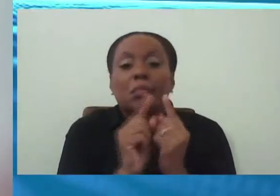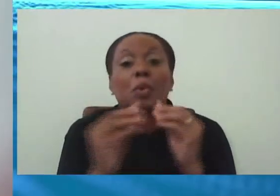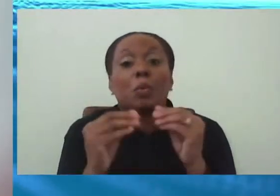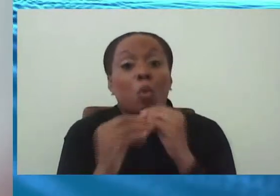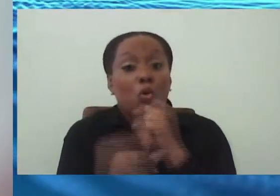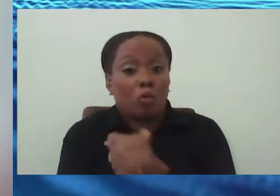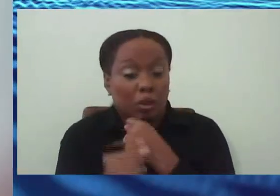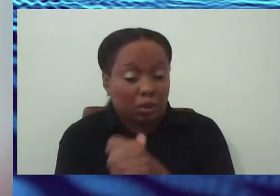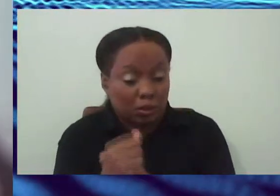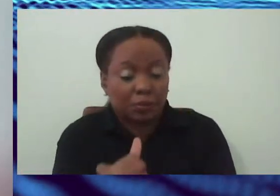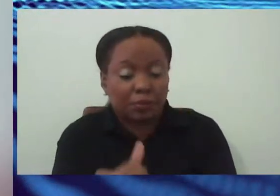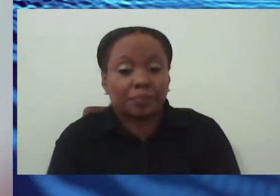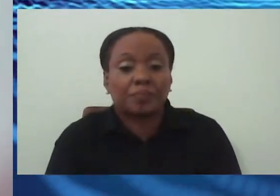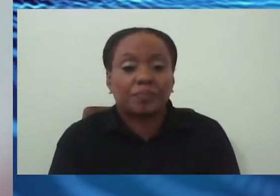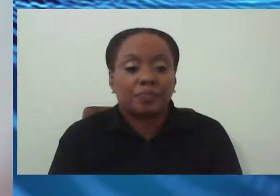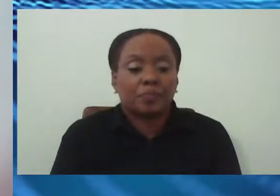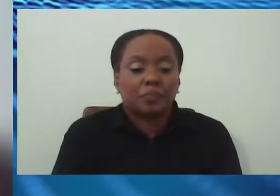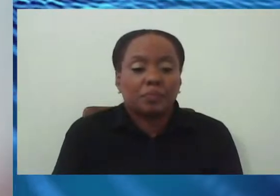areas of